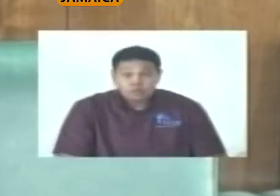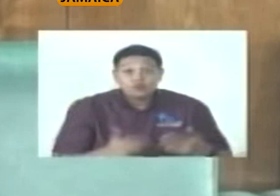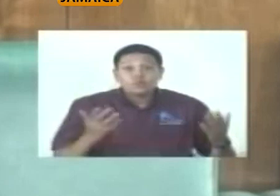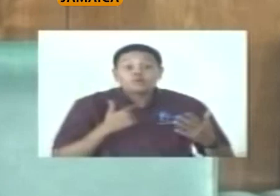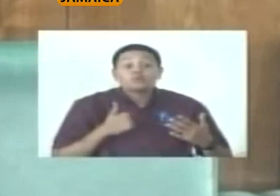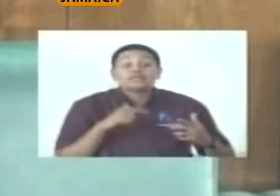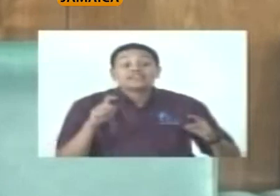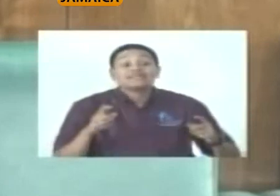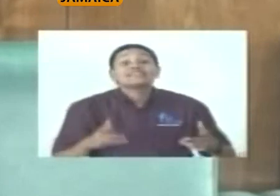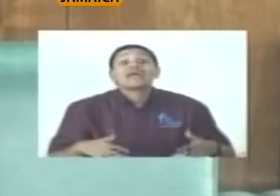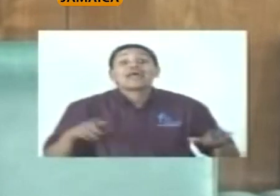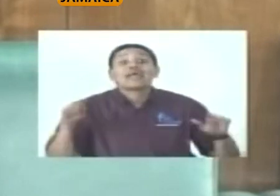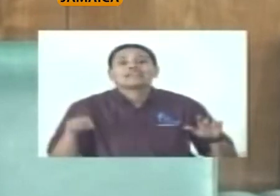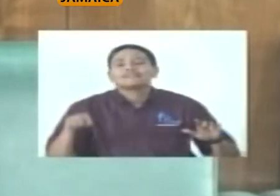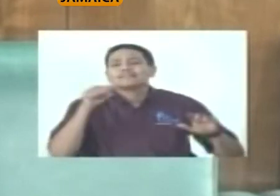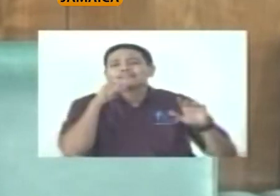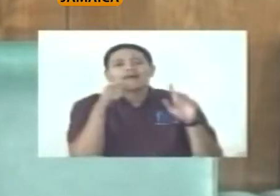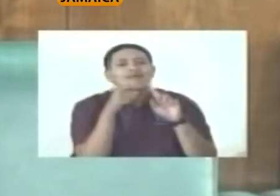End it.